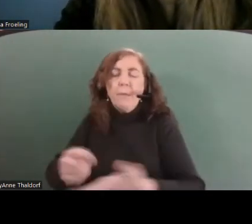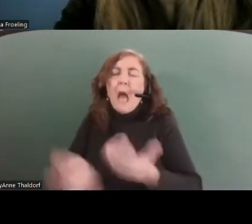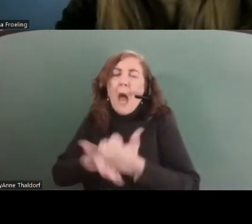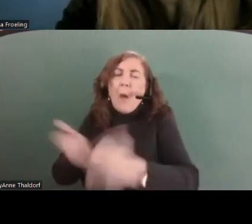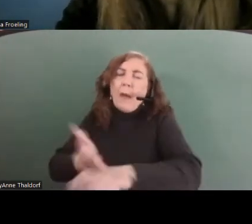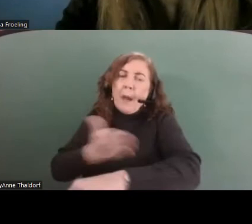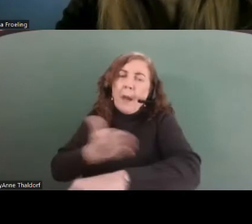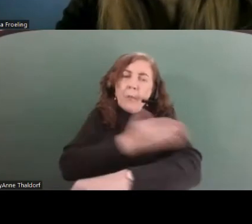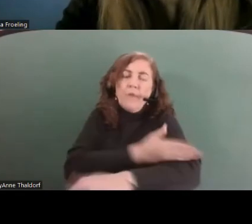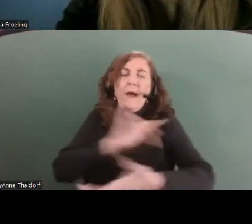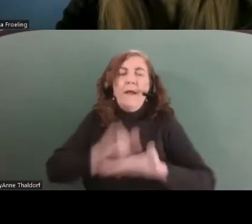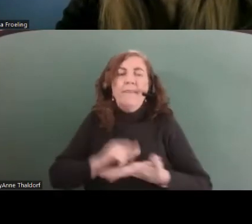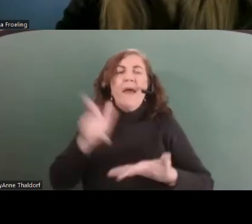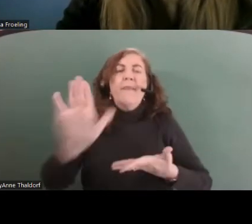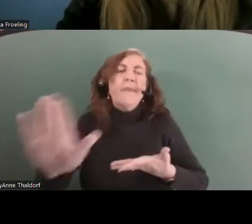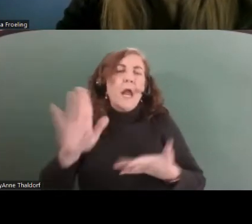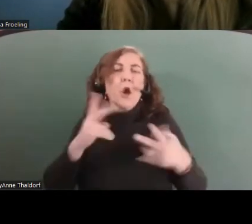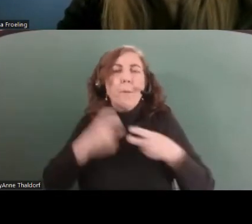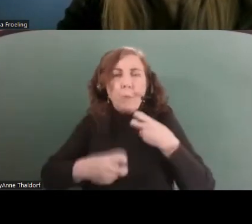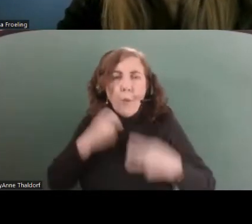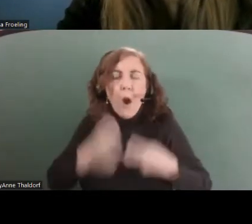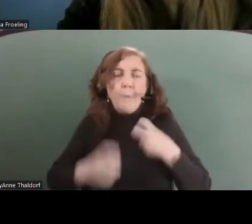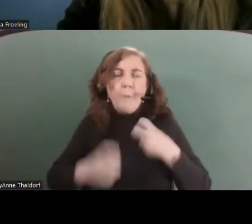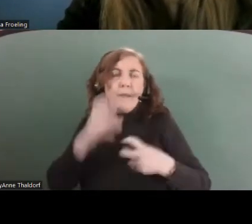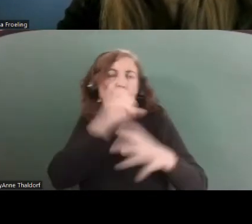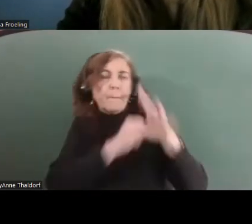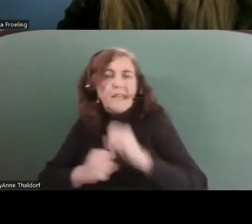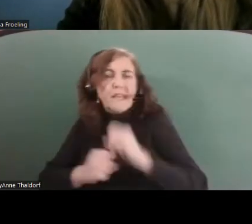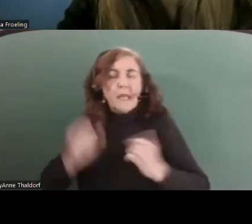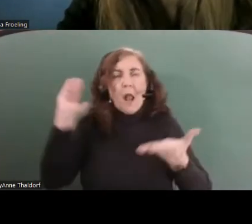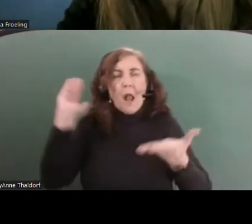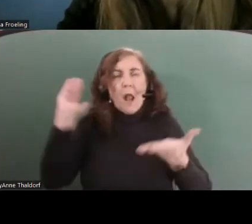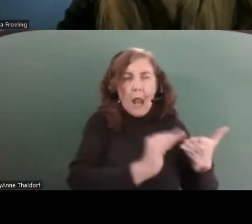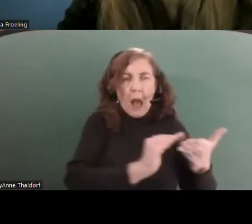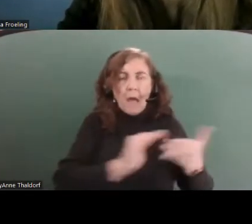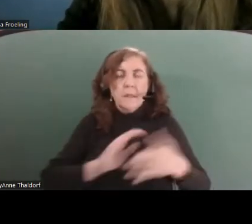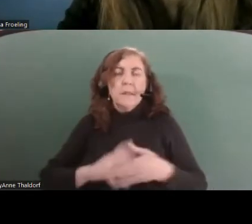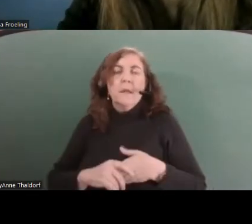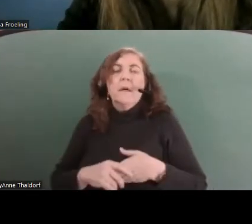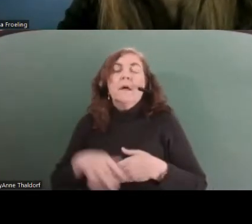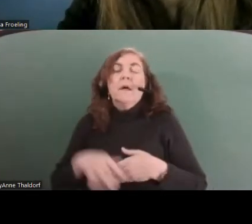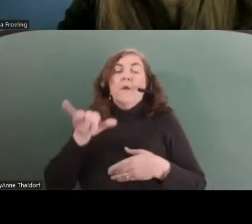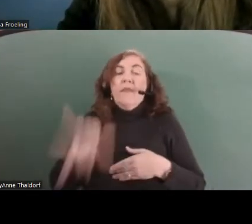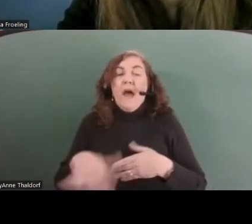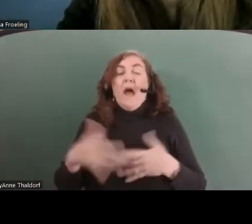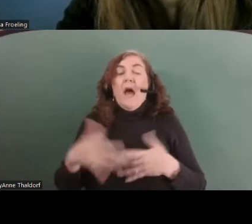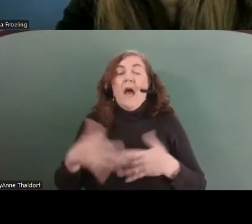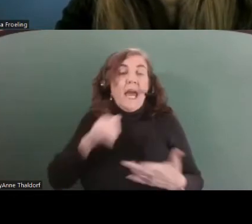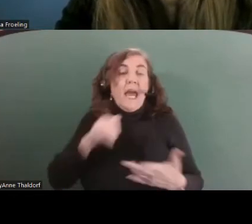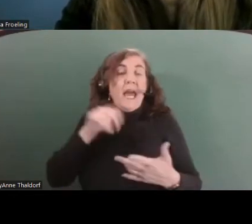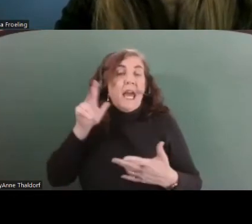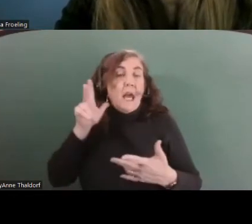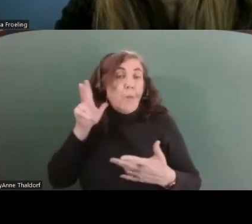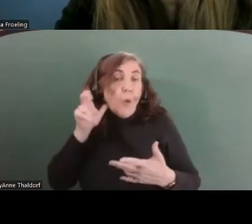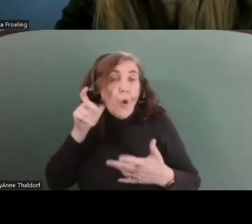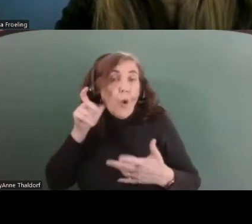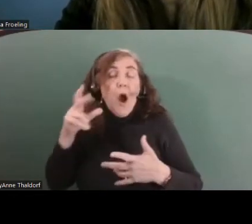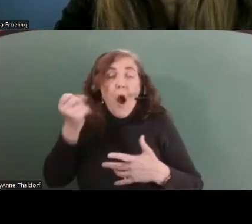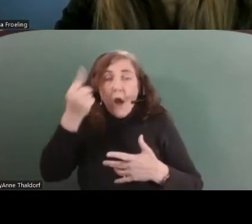And because of that, children don't process sound as well as older children or adults.